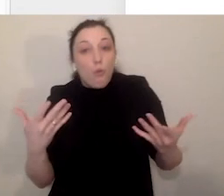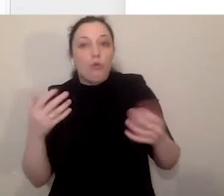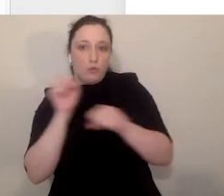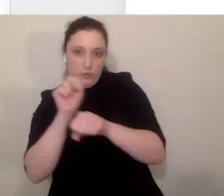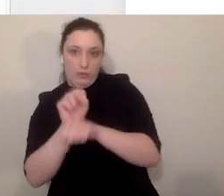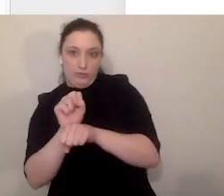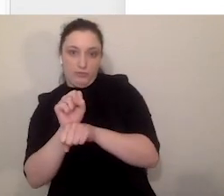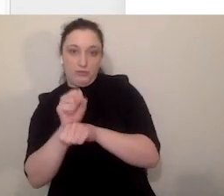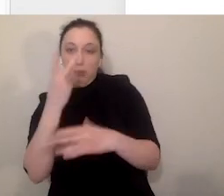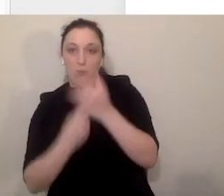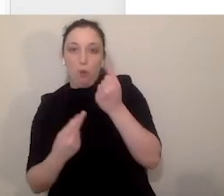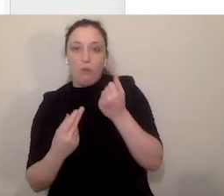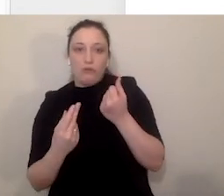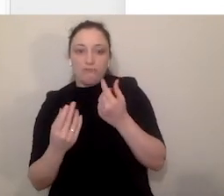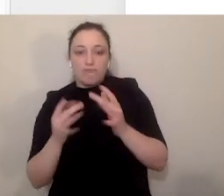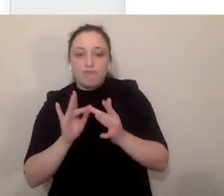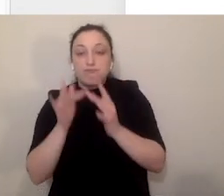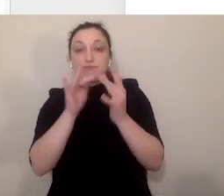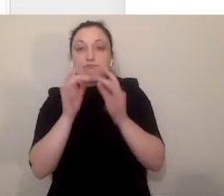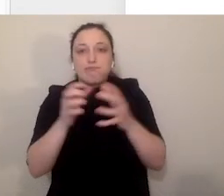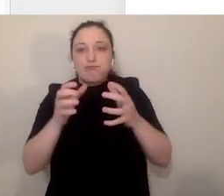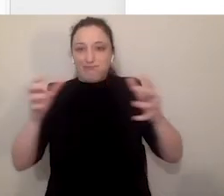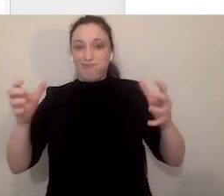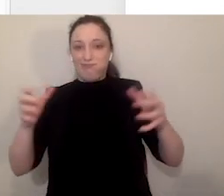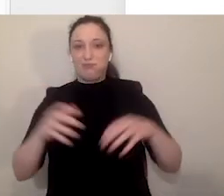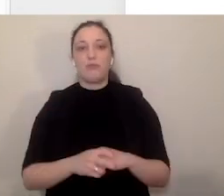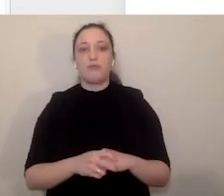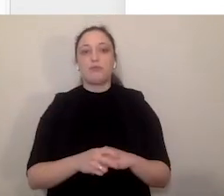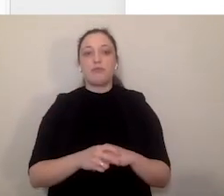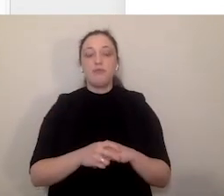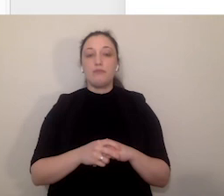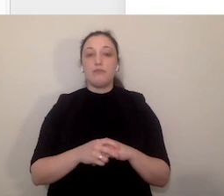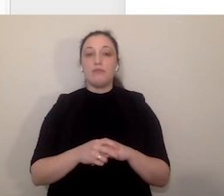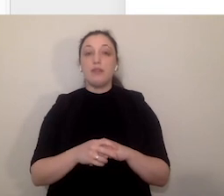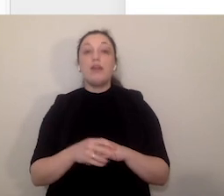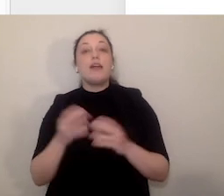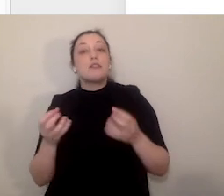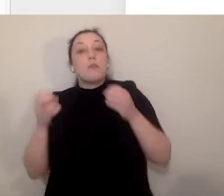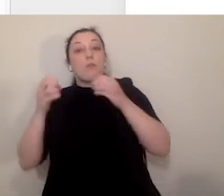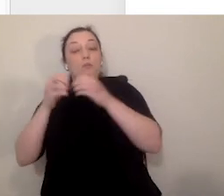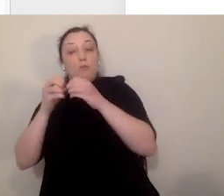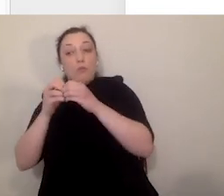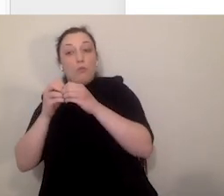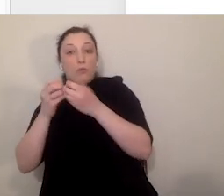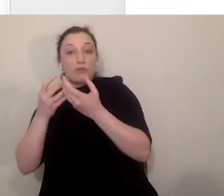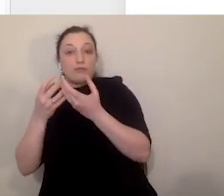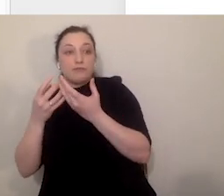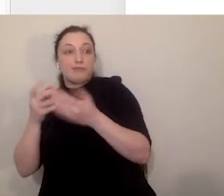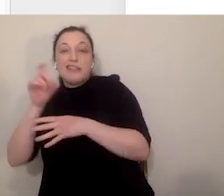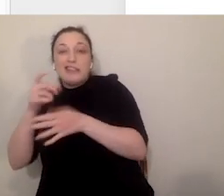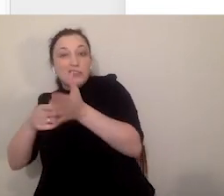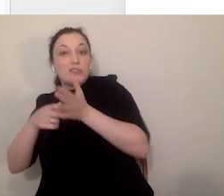was slightly more relevant to employees in a large employer, because that gave you employment experience, and that gave you sort of